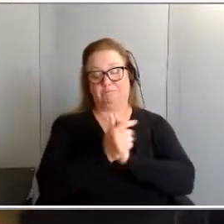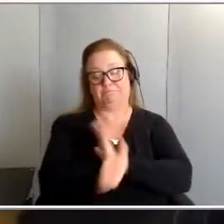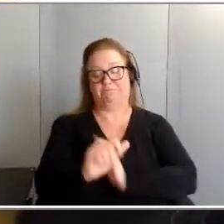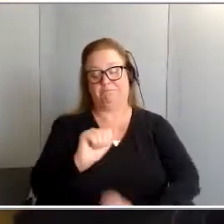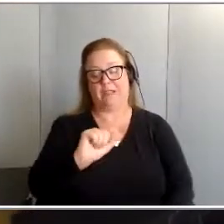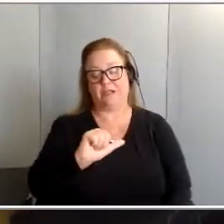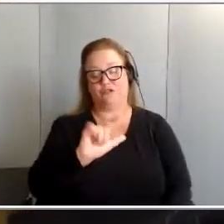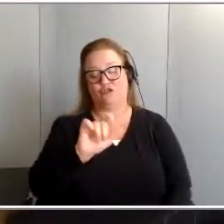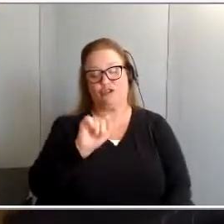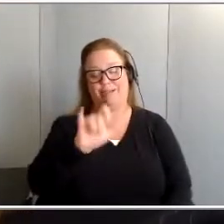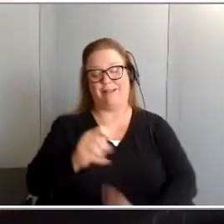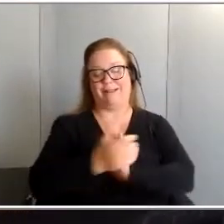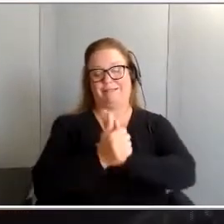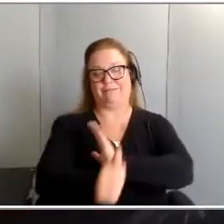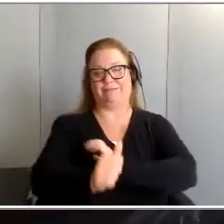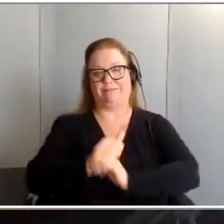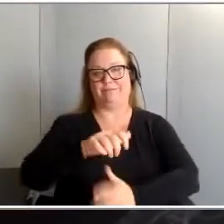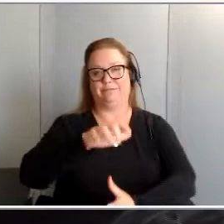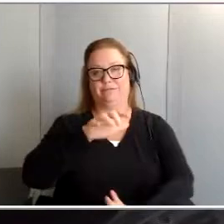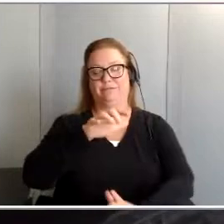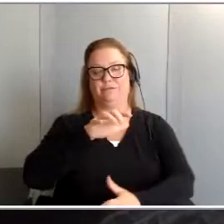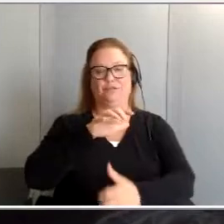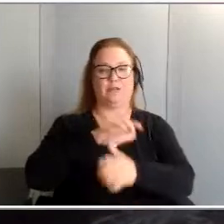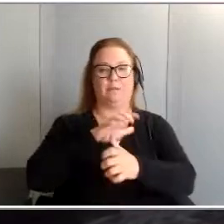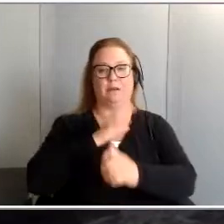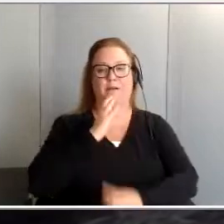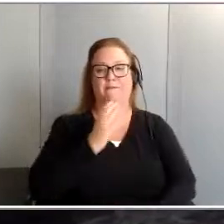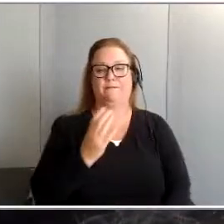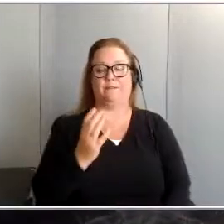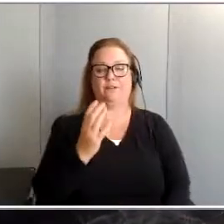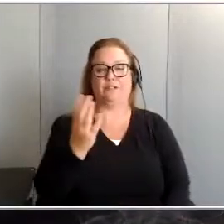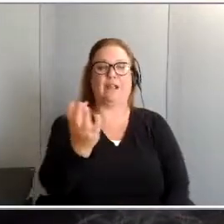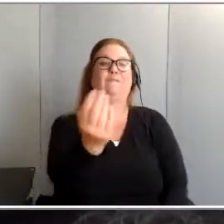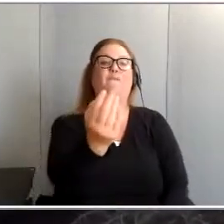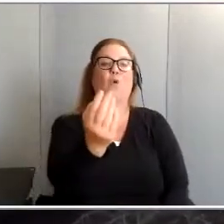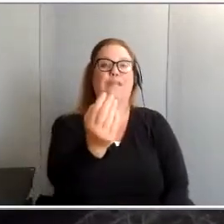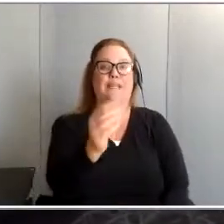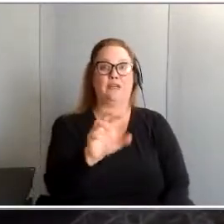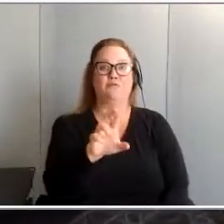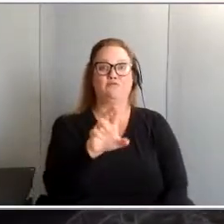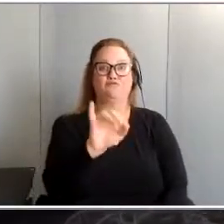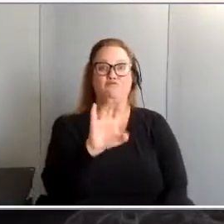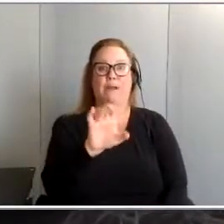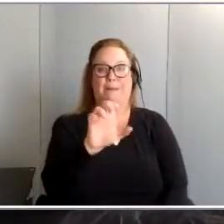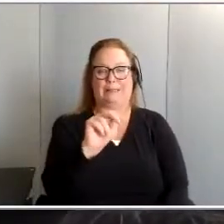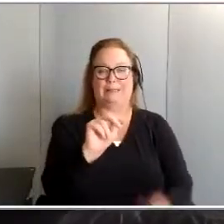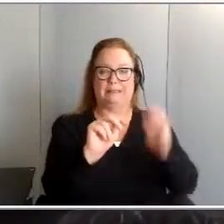got 14 first place blue ribbons in 7 different competitions. And so